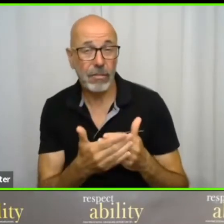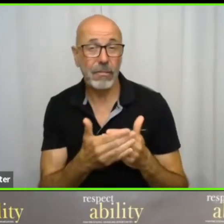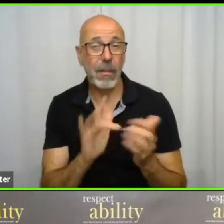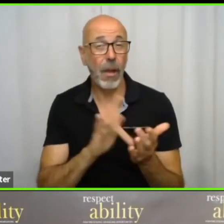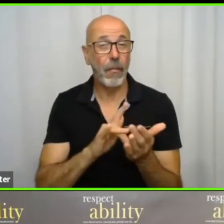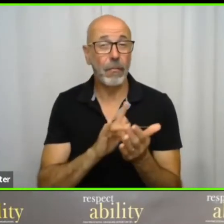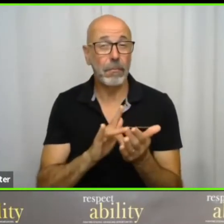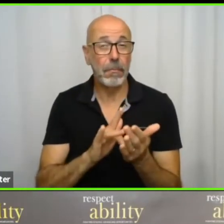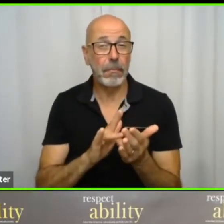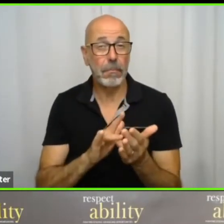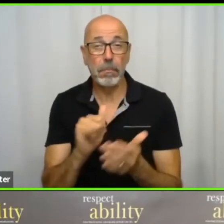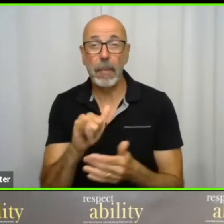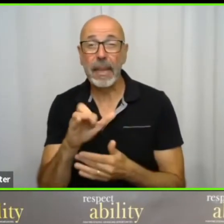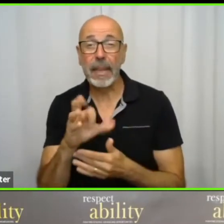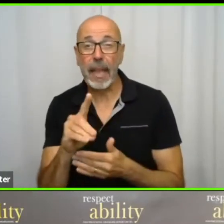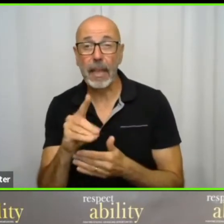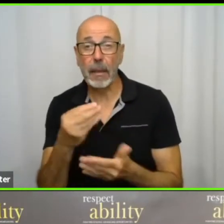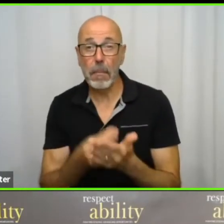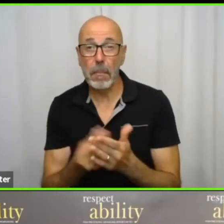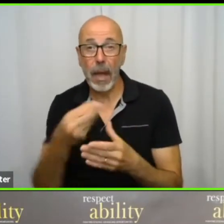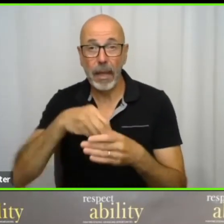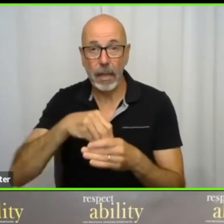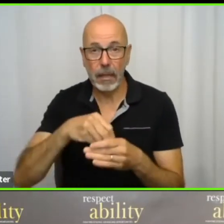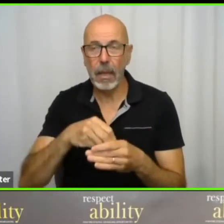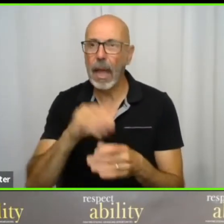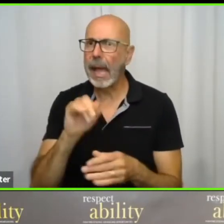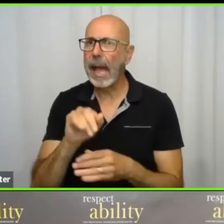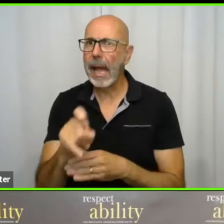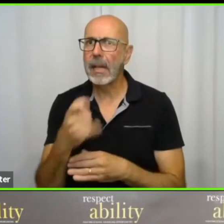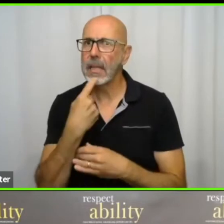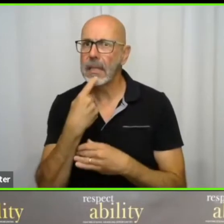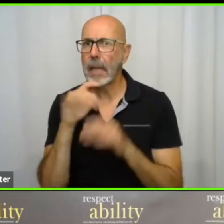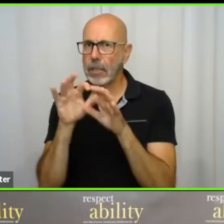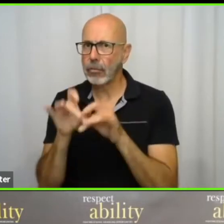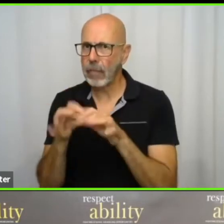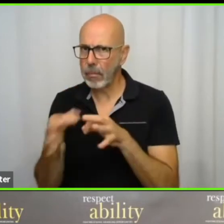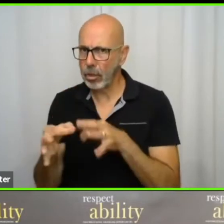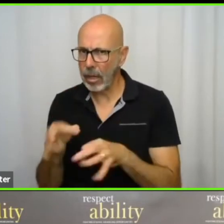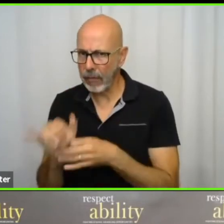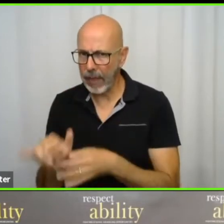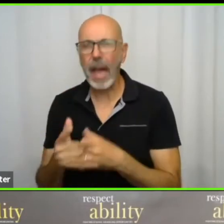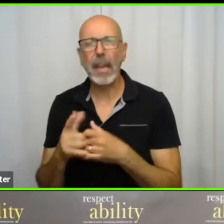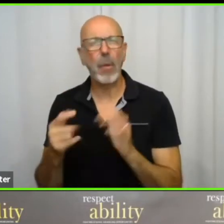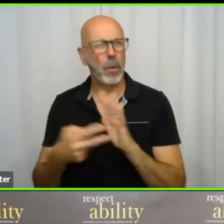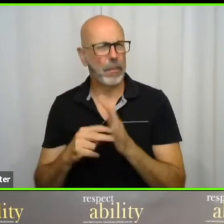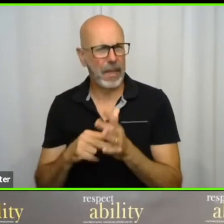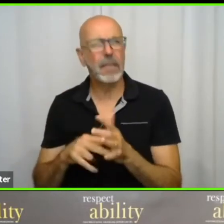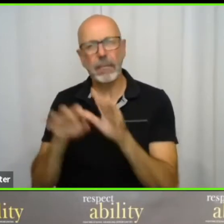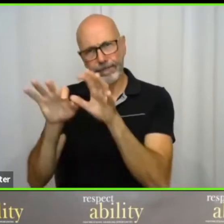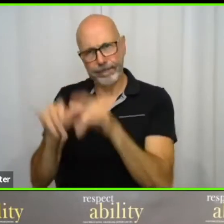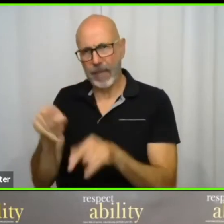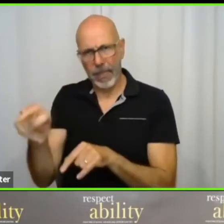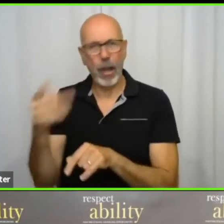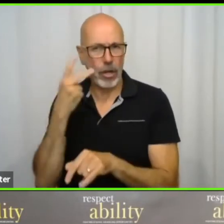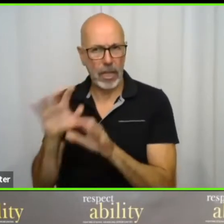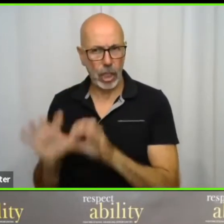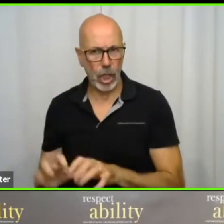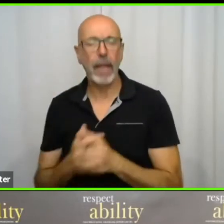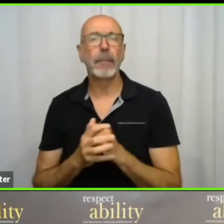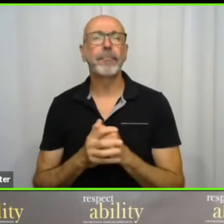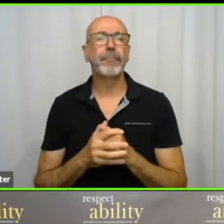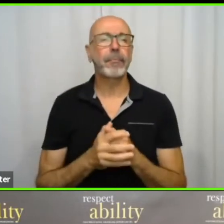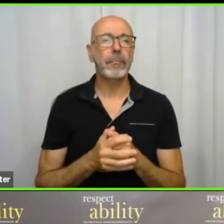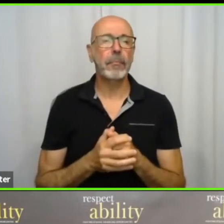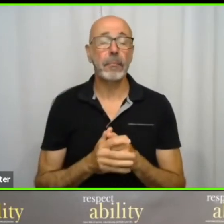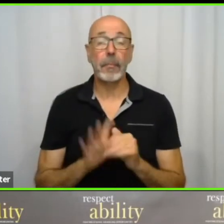Because Alex put in a great description in the chat of Medicaid buy-in, but what I would add is that the main point of